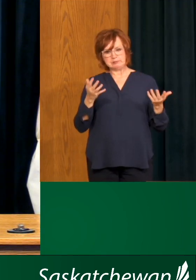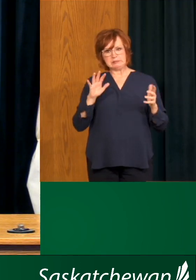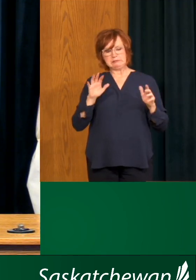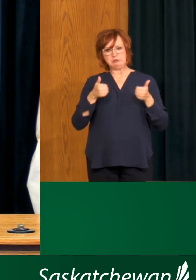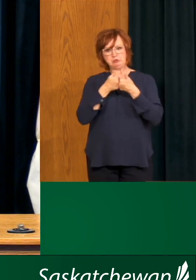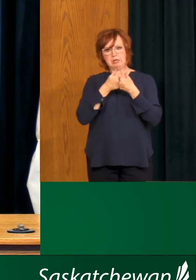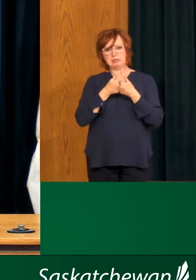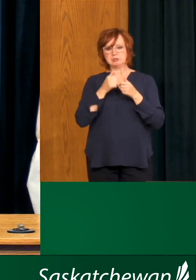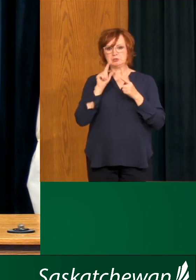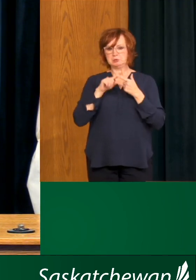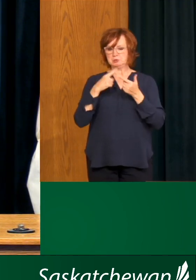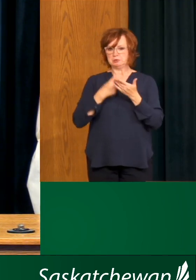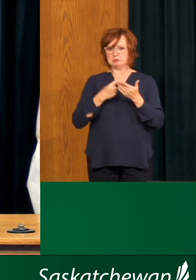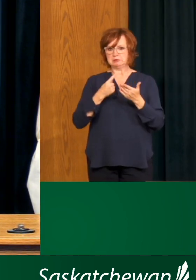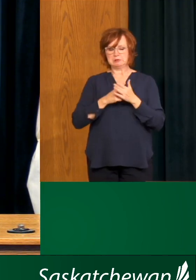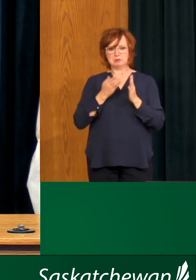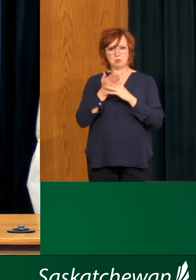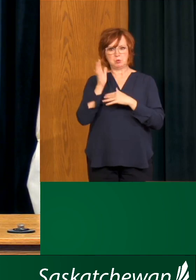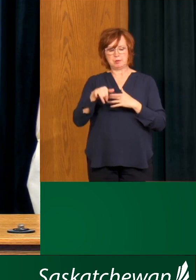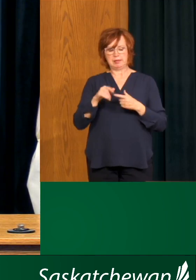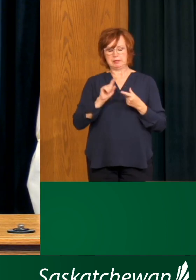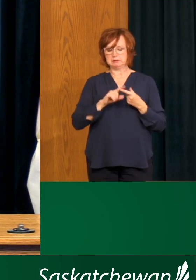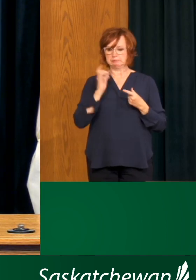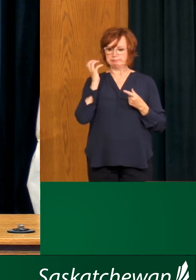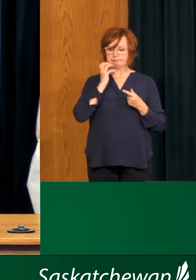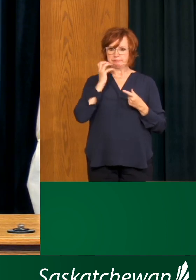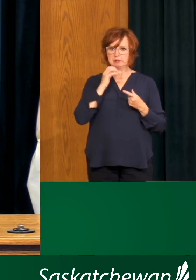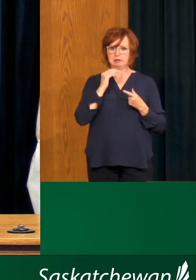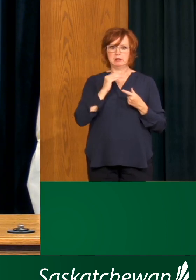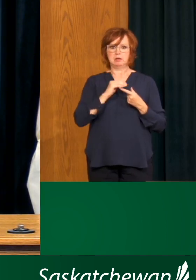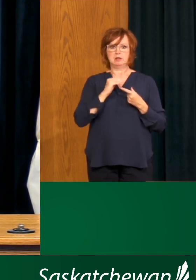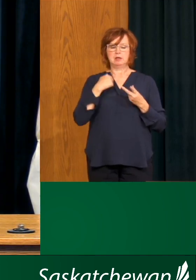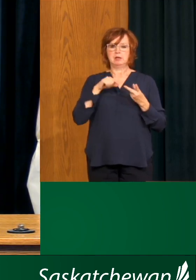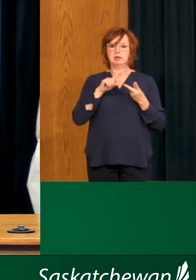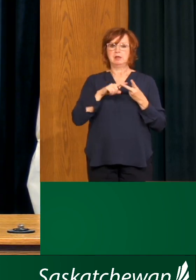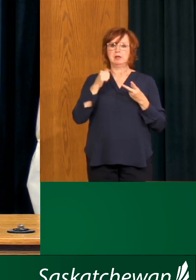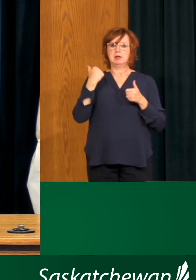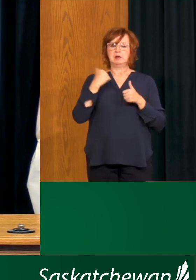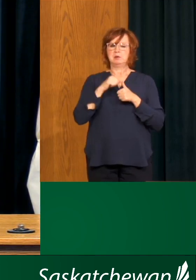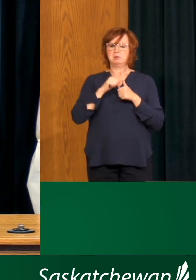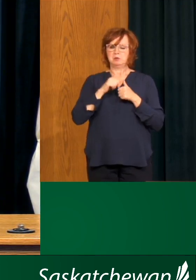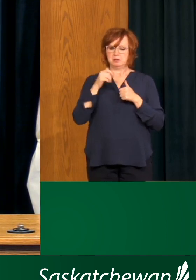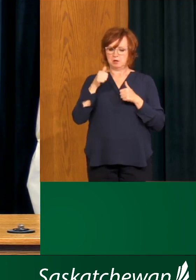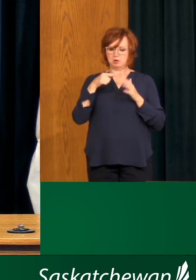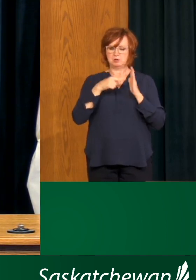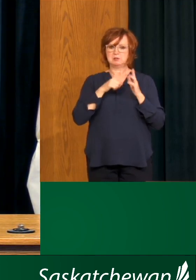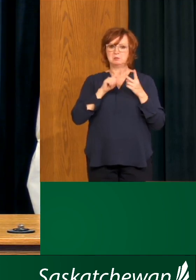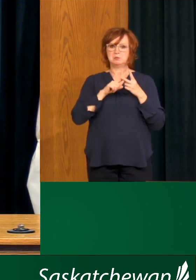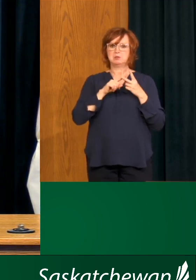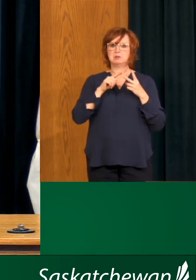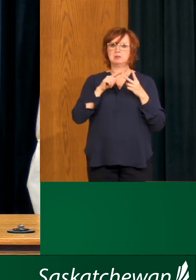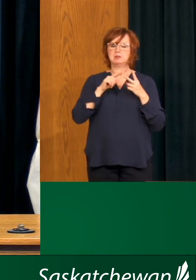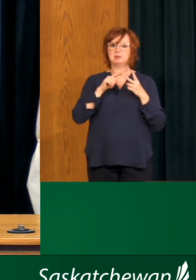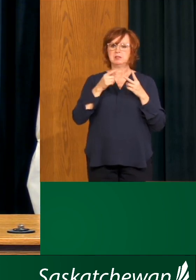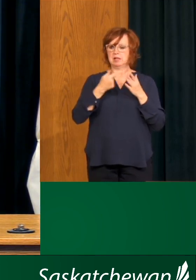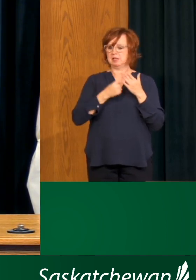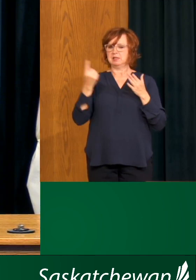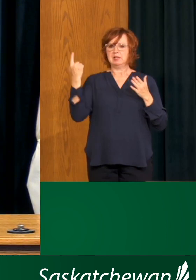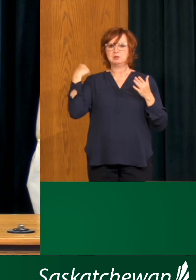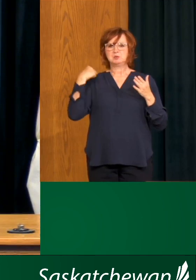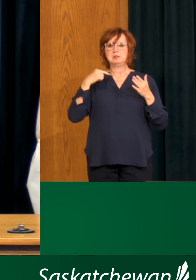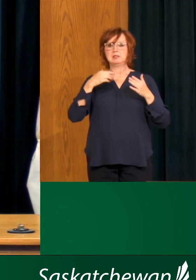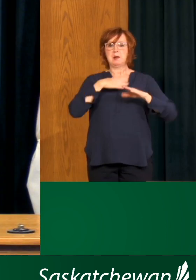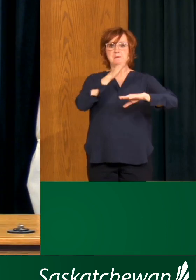challenging, and we continue to work on those types of events. But we saw a drive-in concert here, I think, last